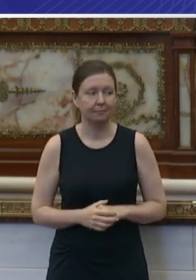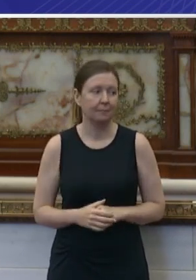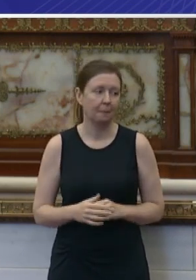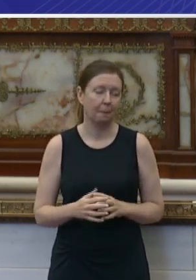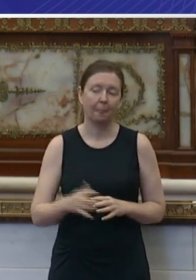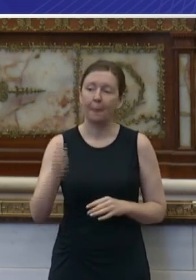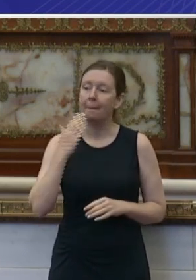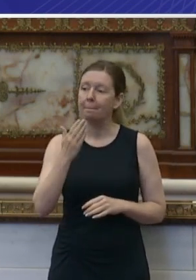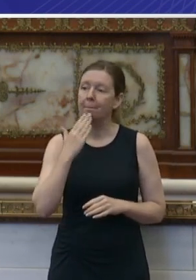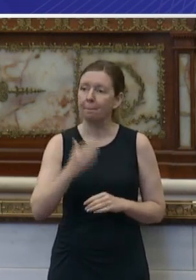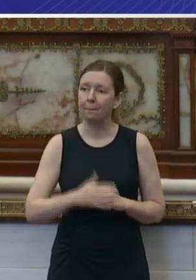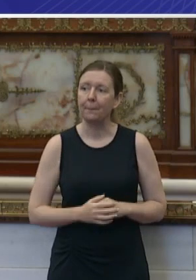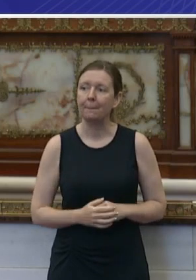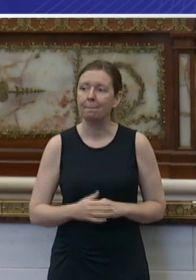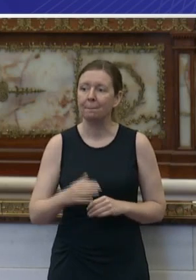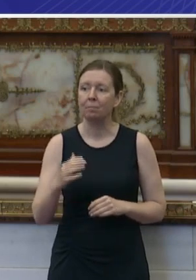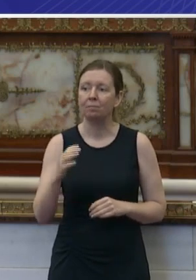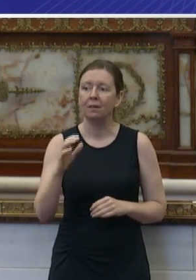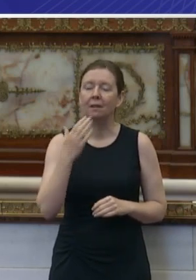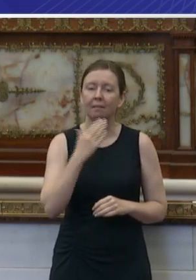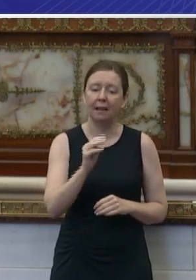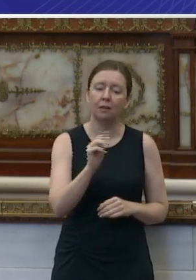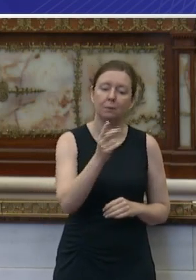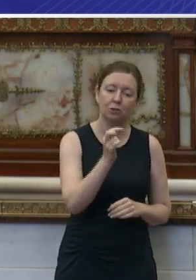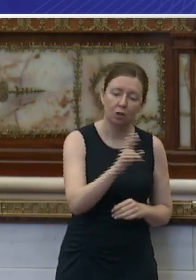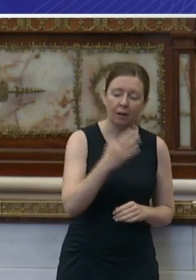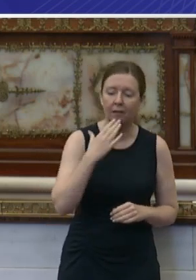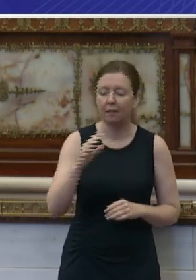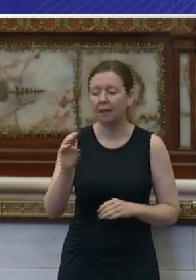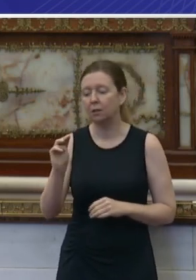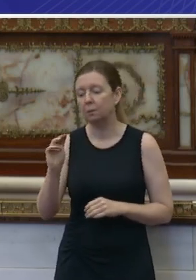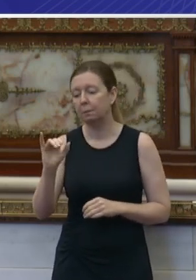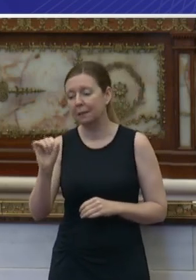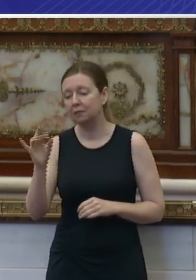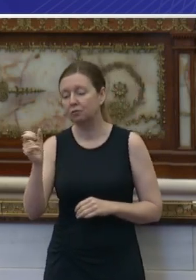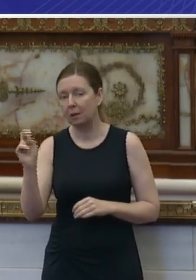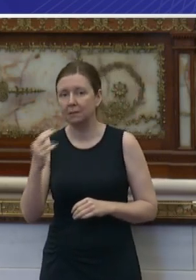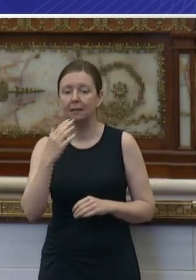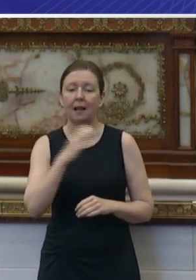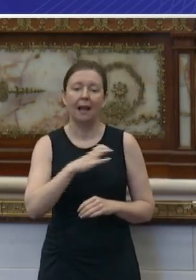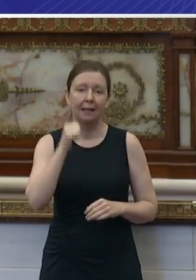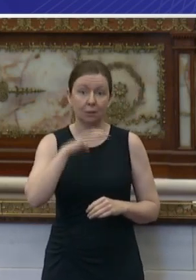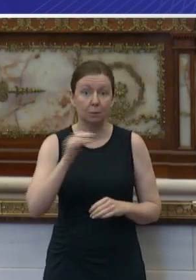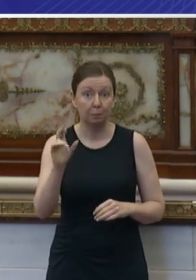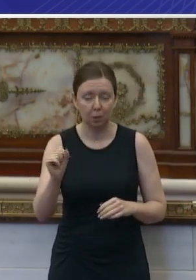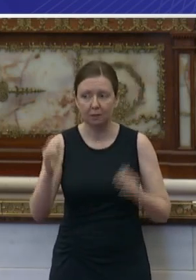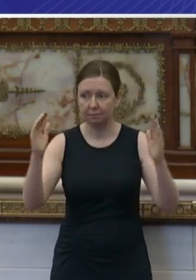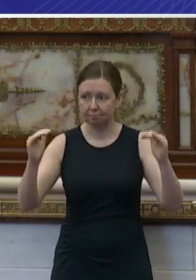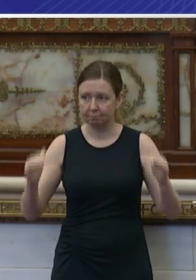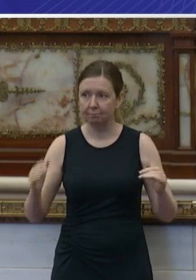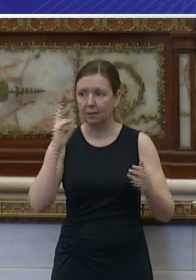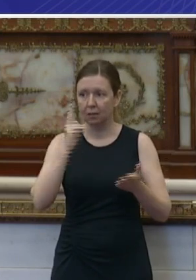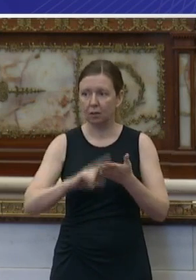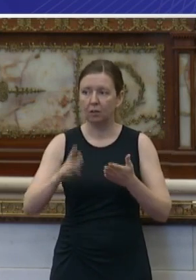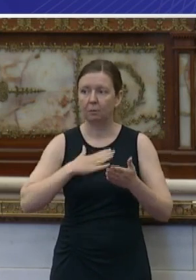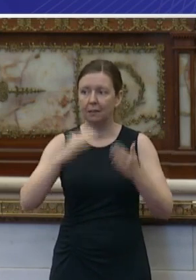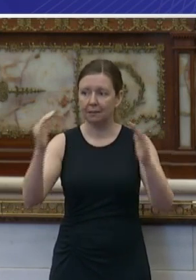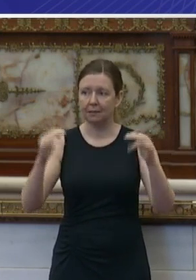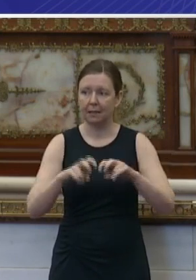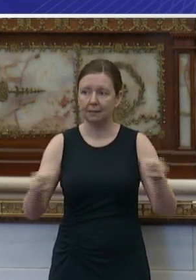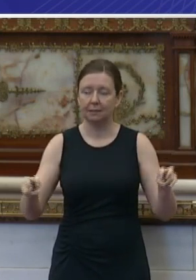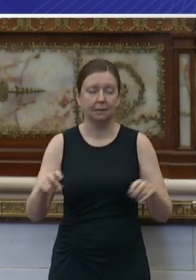good. Thank you, Mr. Carter. Thank you, Ms. Fromson and Councilwoman Brooks. And if we could have the clerk call the next